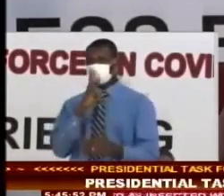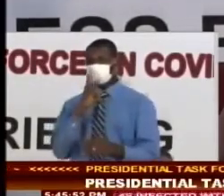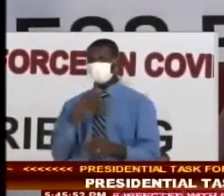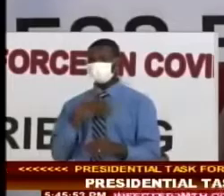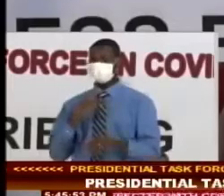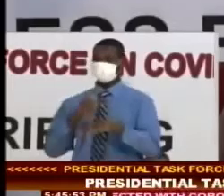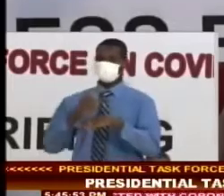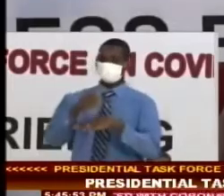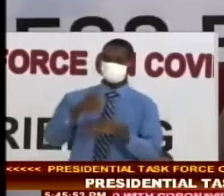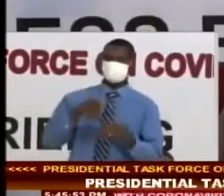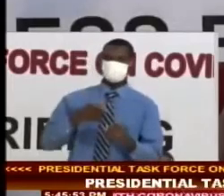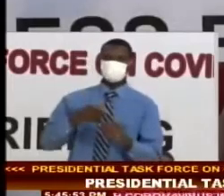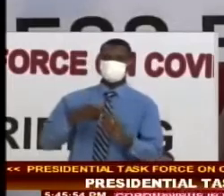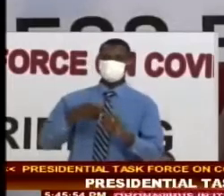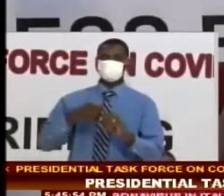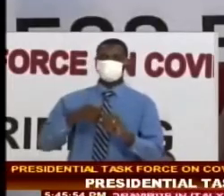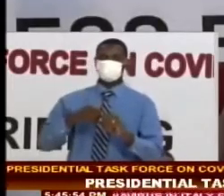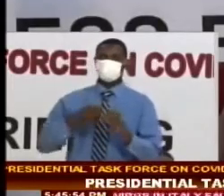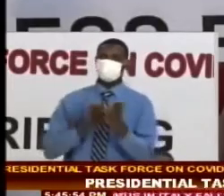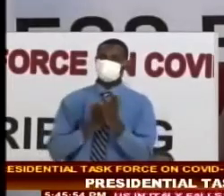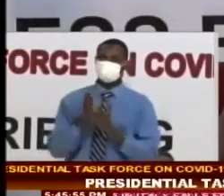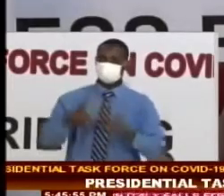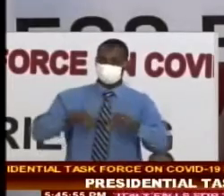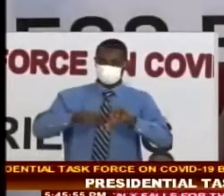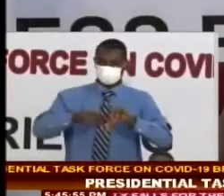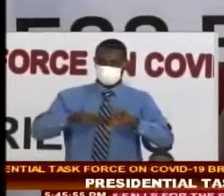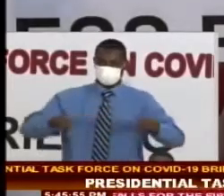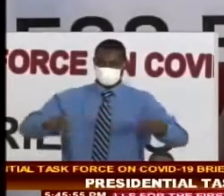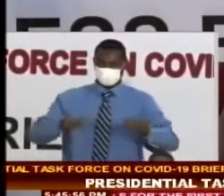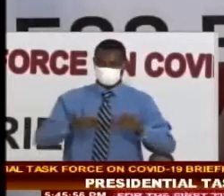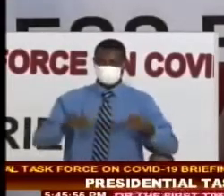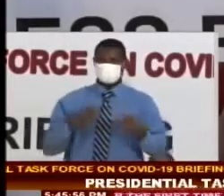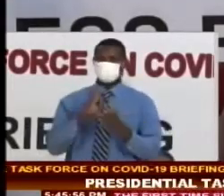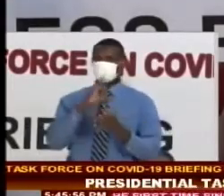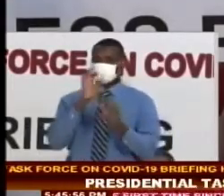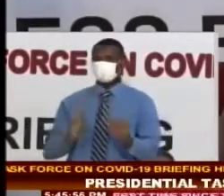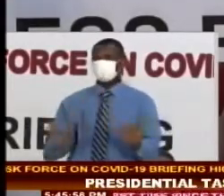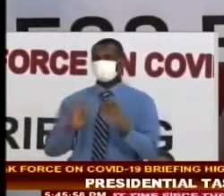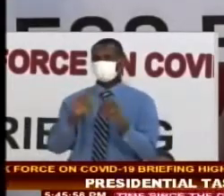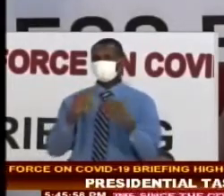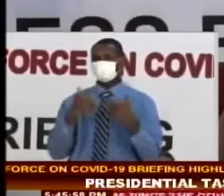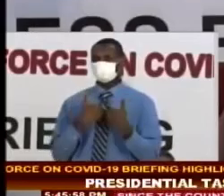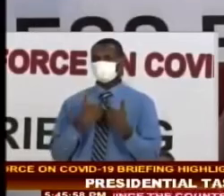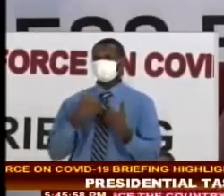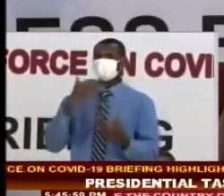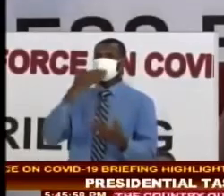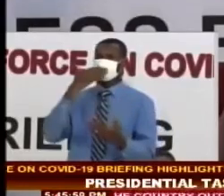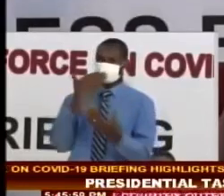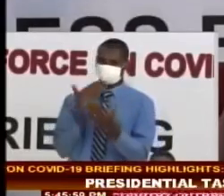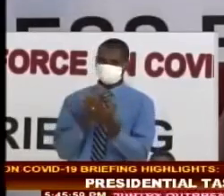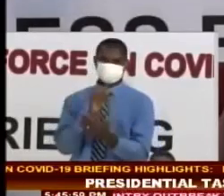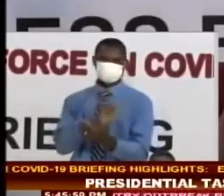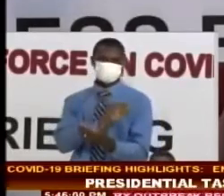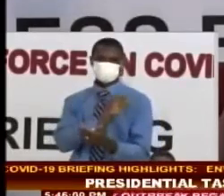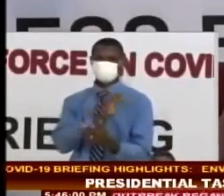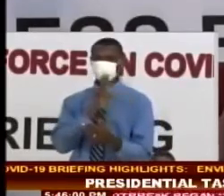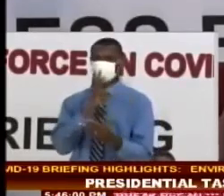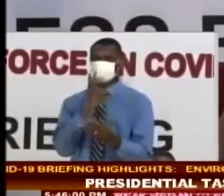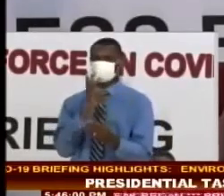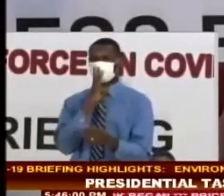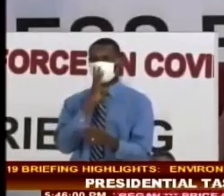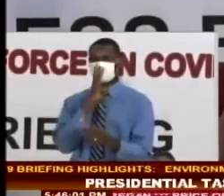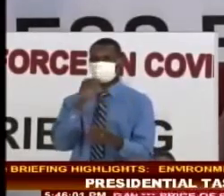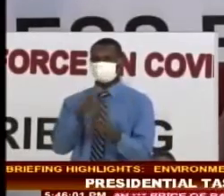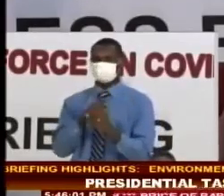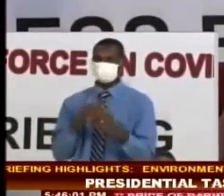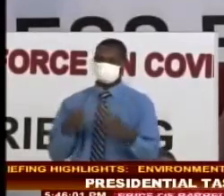through the pipes, you still need to have good quality raw water in the rivers and streams to be able